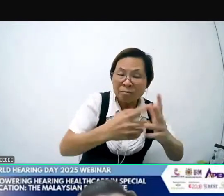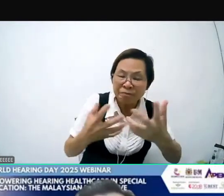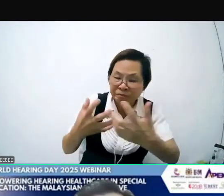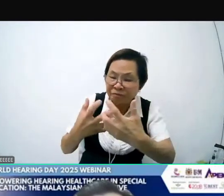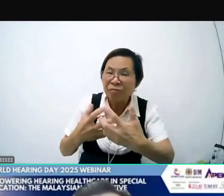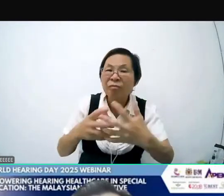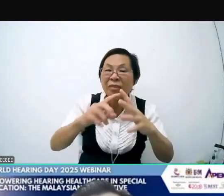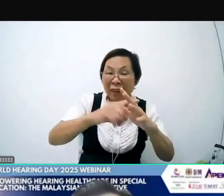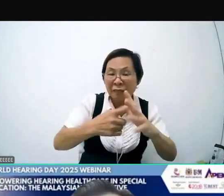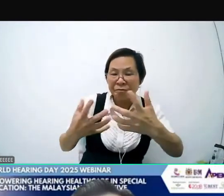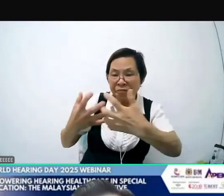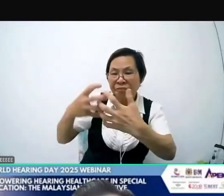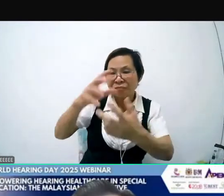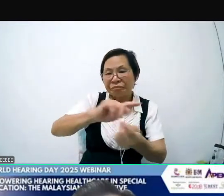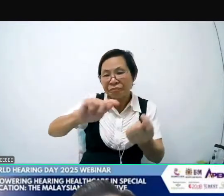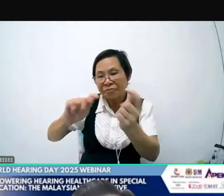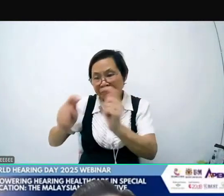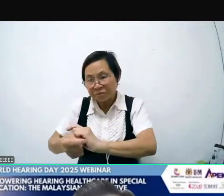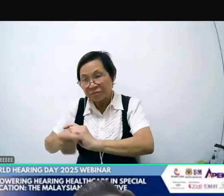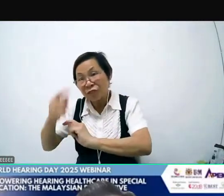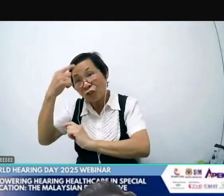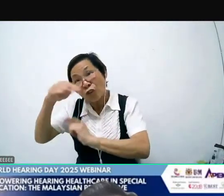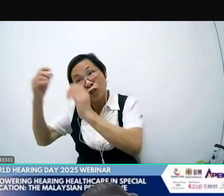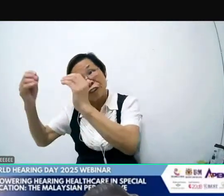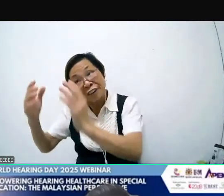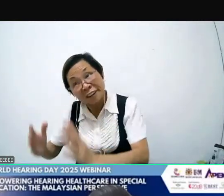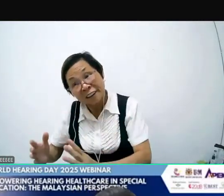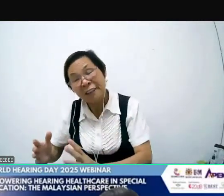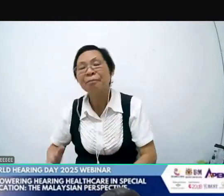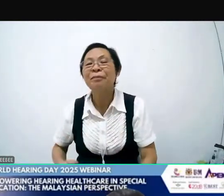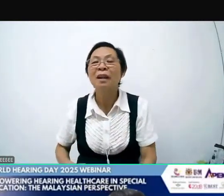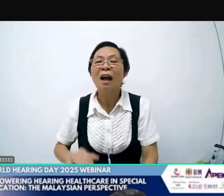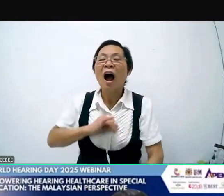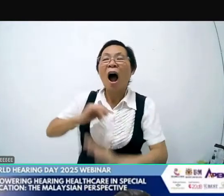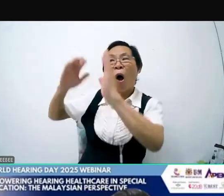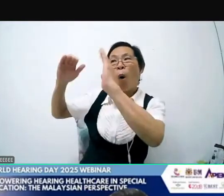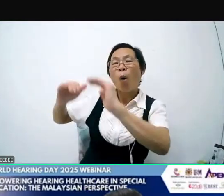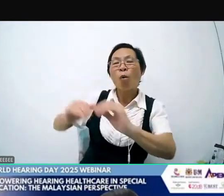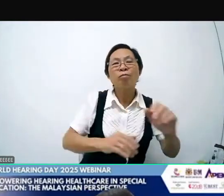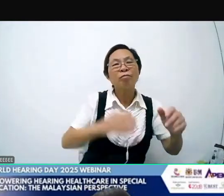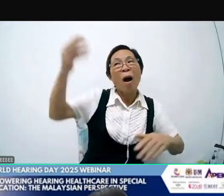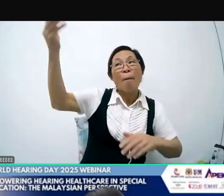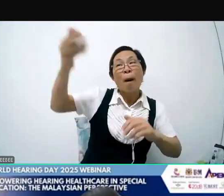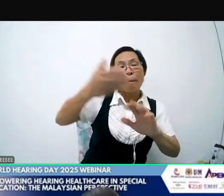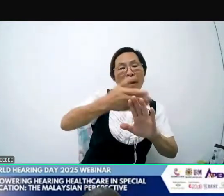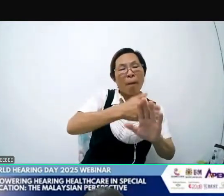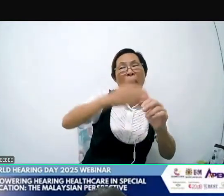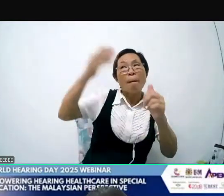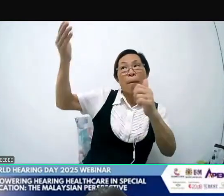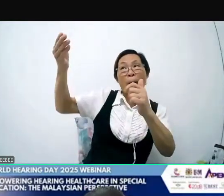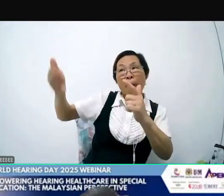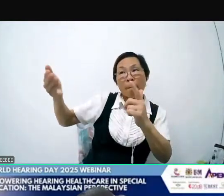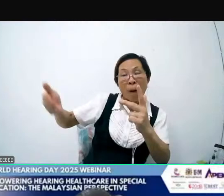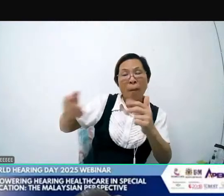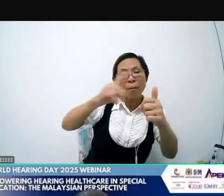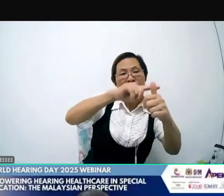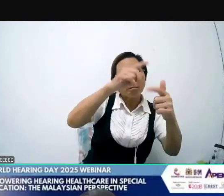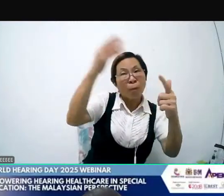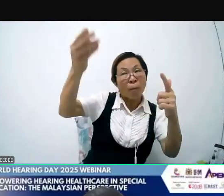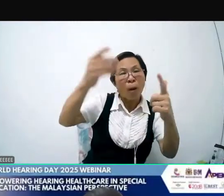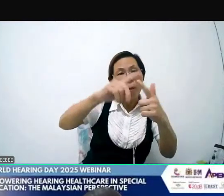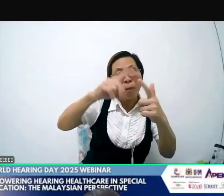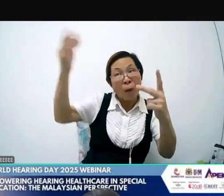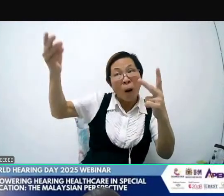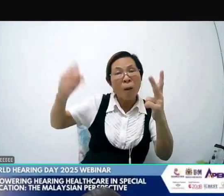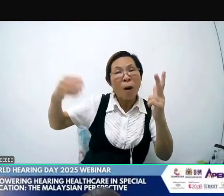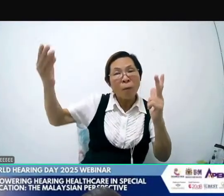and modifications. Okay, so I hope each of the presentation before this have bring a lot of knowledge and